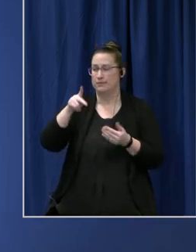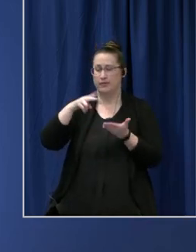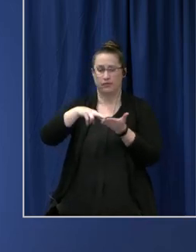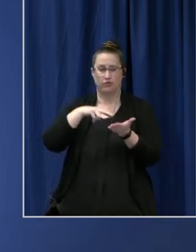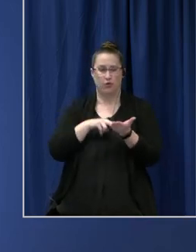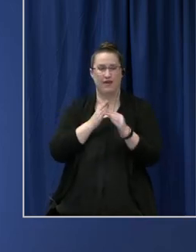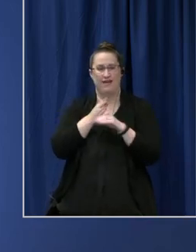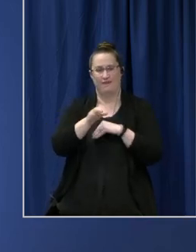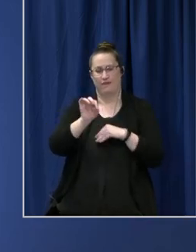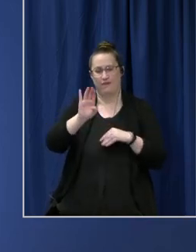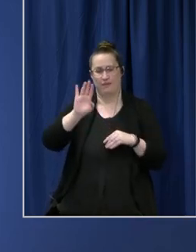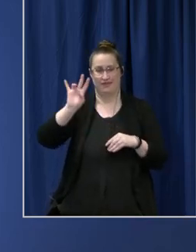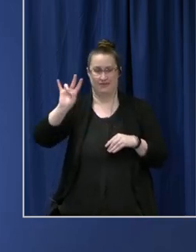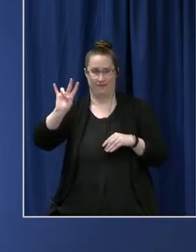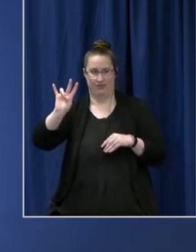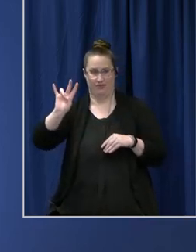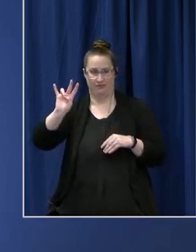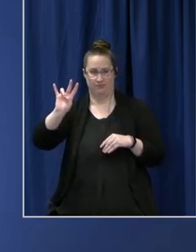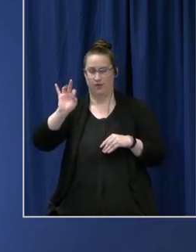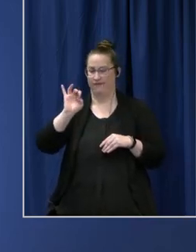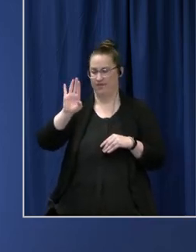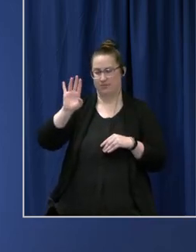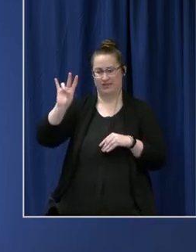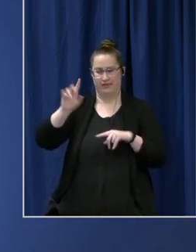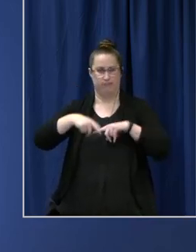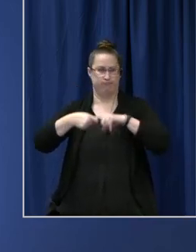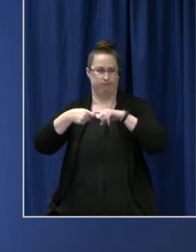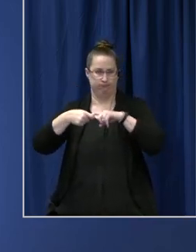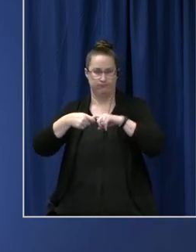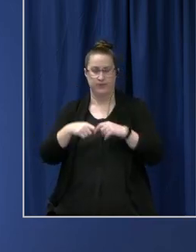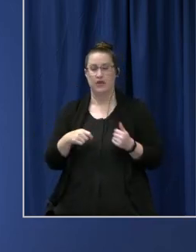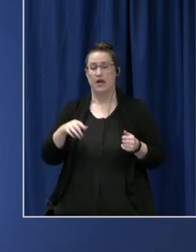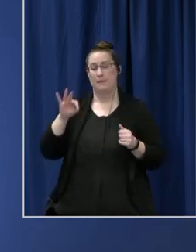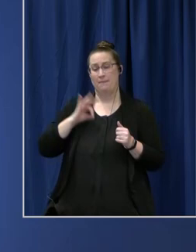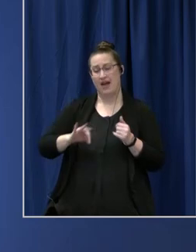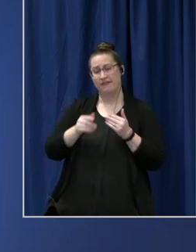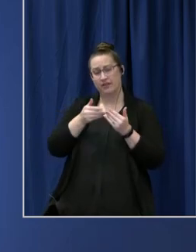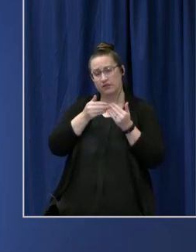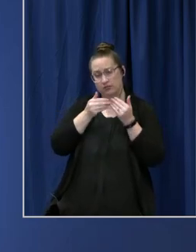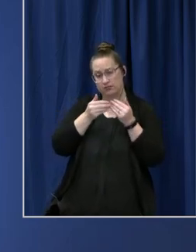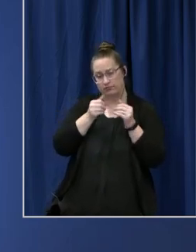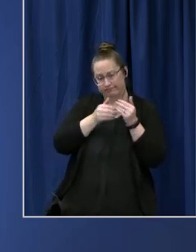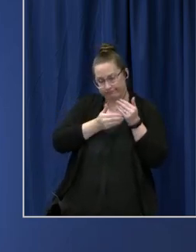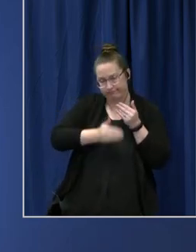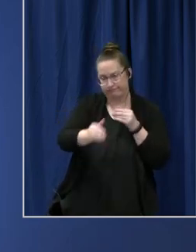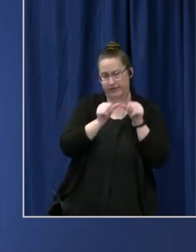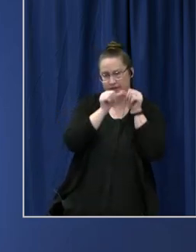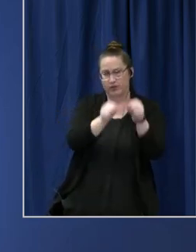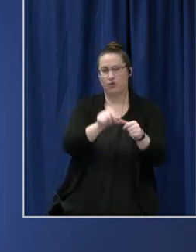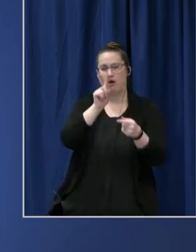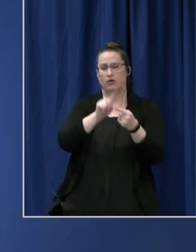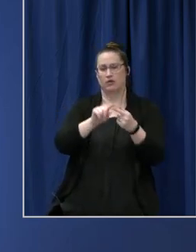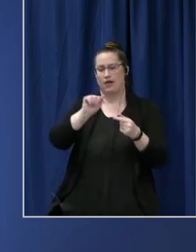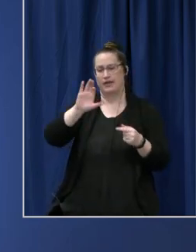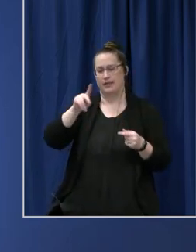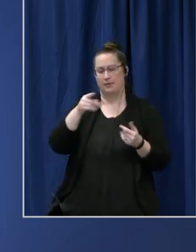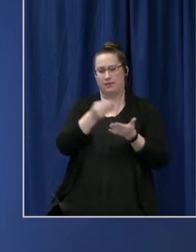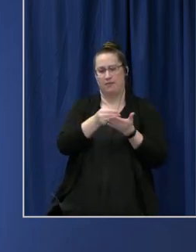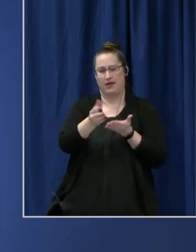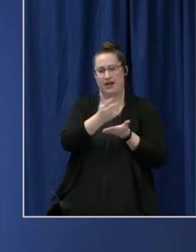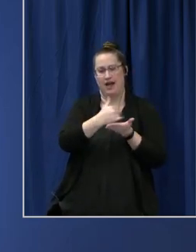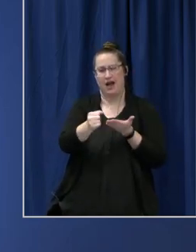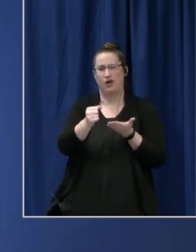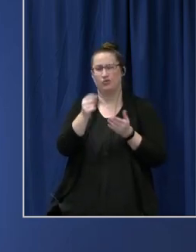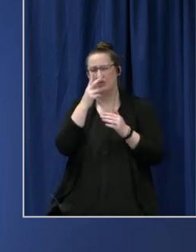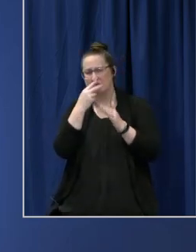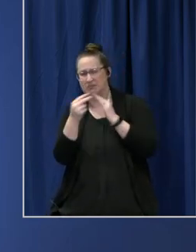February 7th, and benefits are expected to continue until ACP funding runs out, which we project will happen sometime